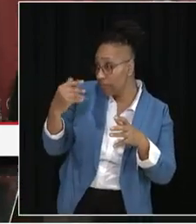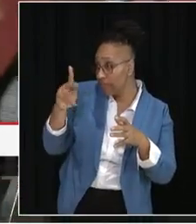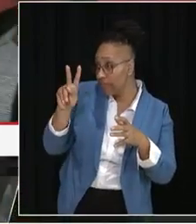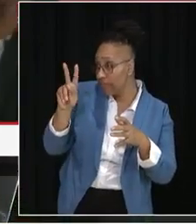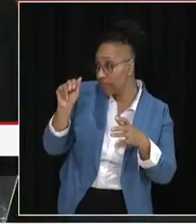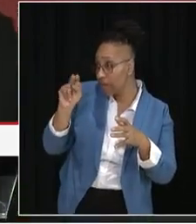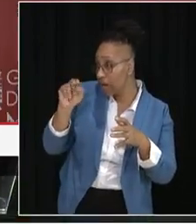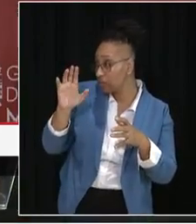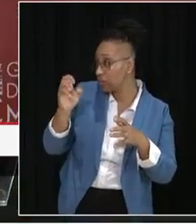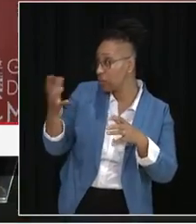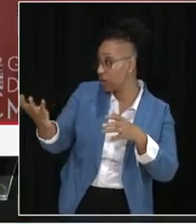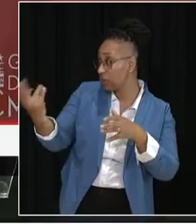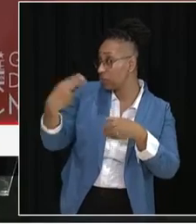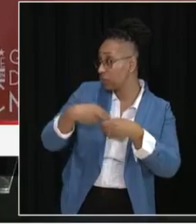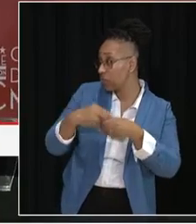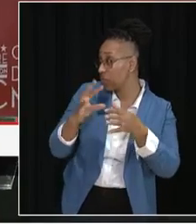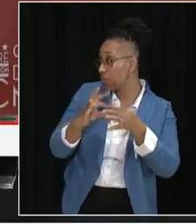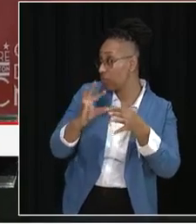that.